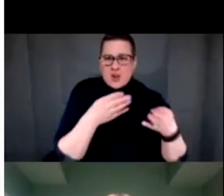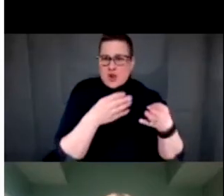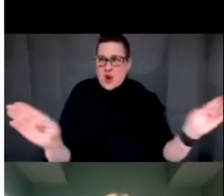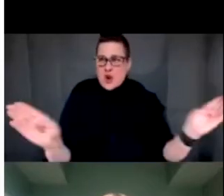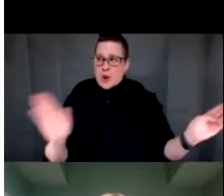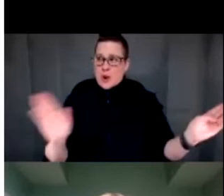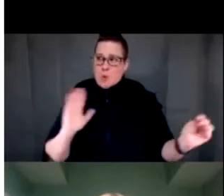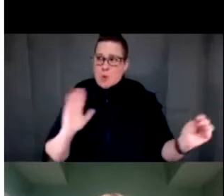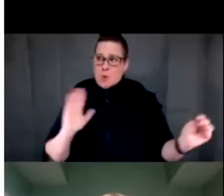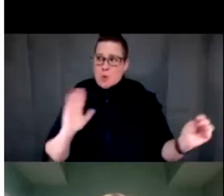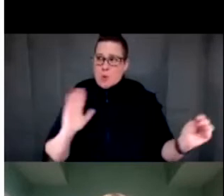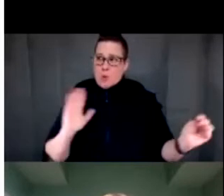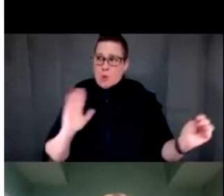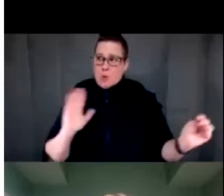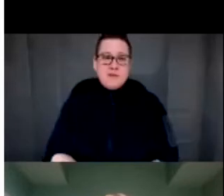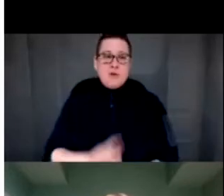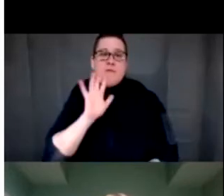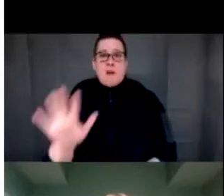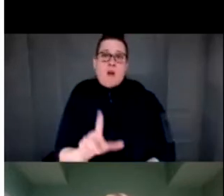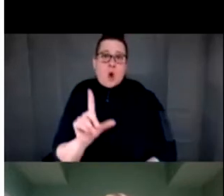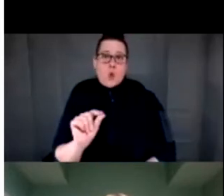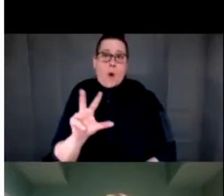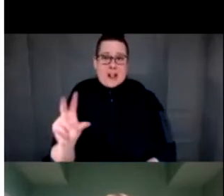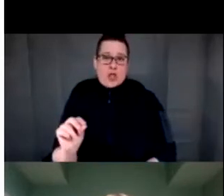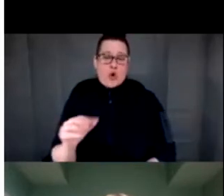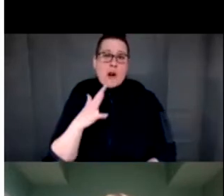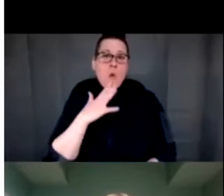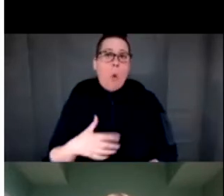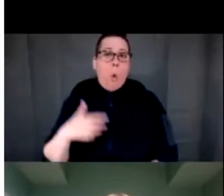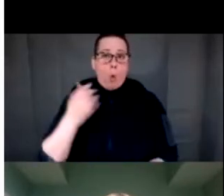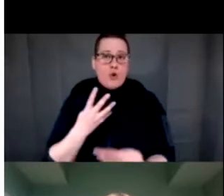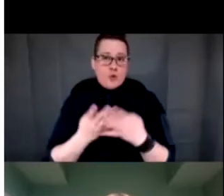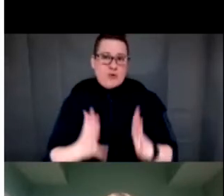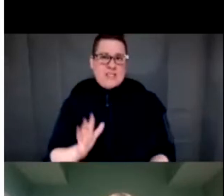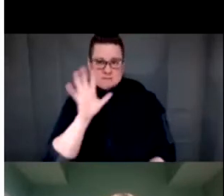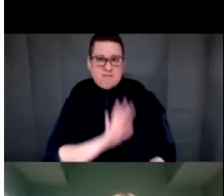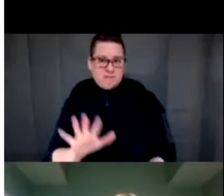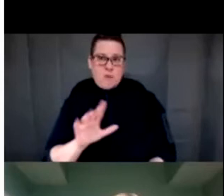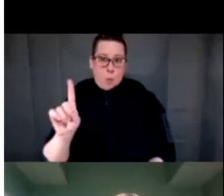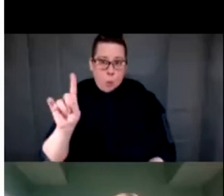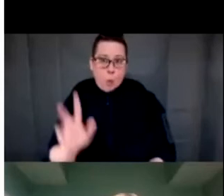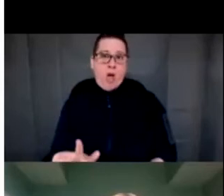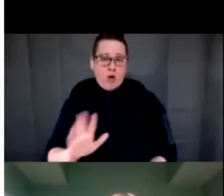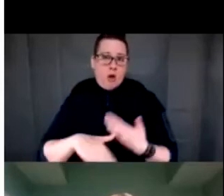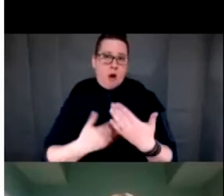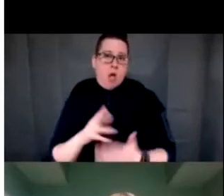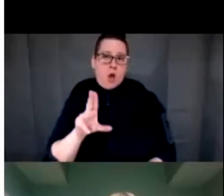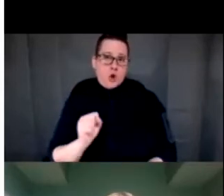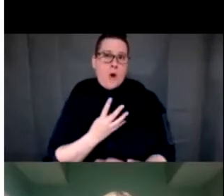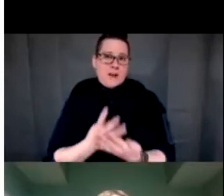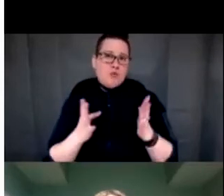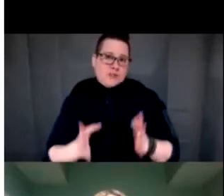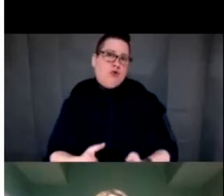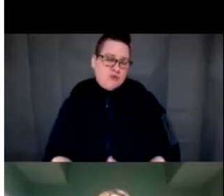by 2030, older prisoners are expected to comprise approximately 1/3 of the US prison